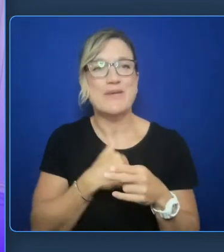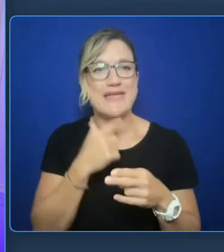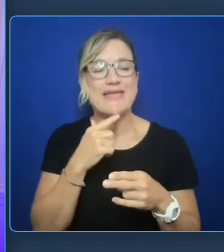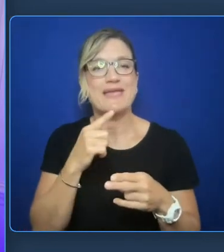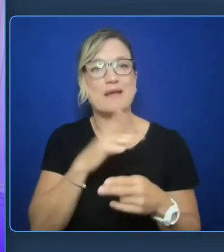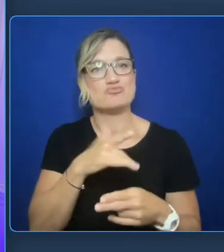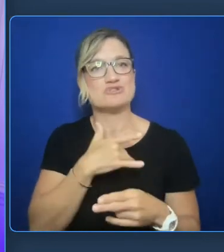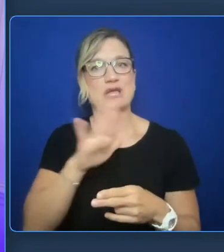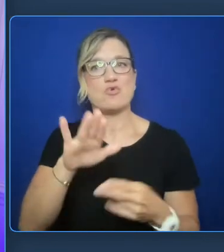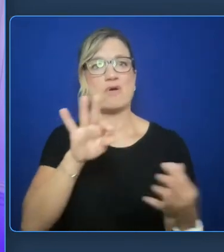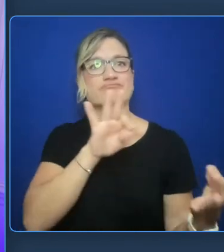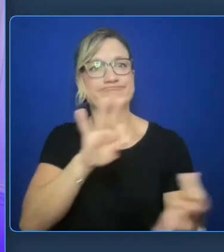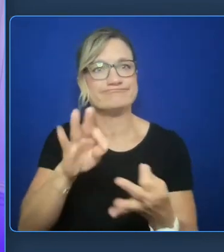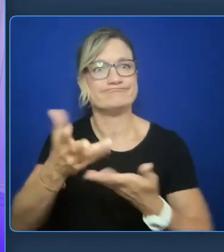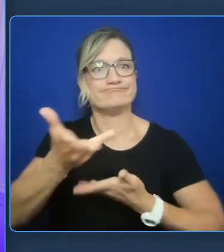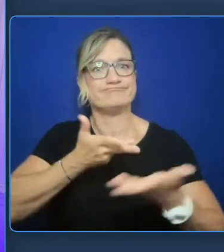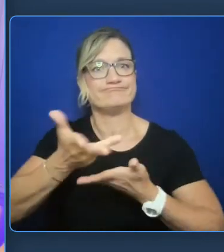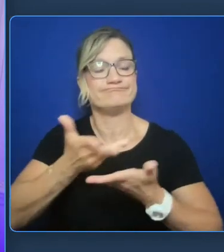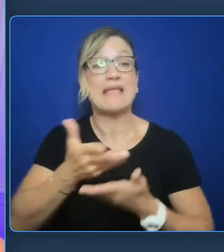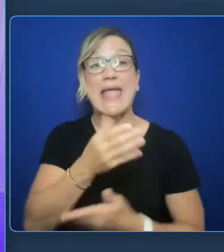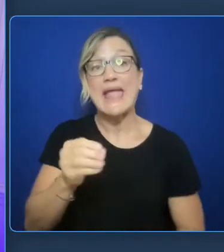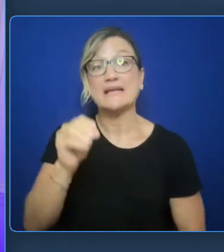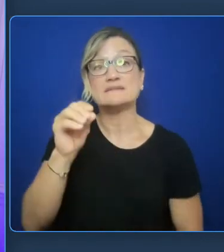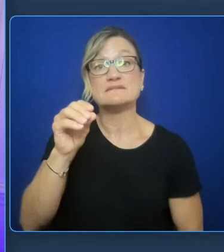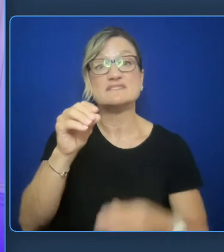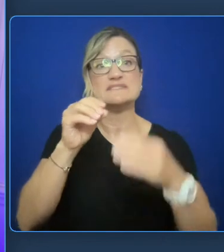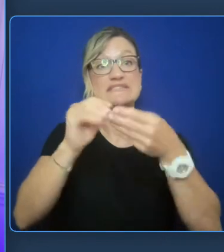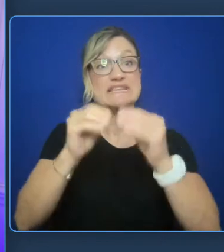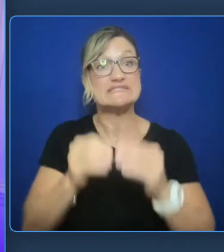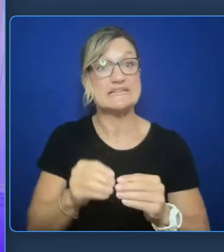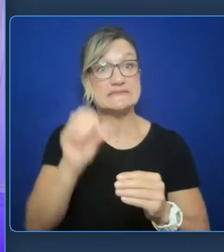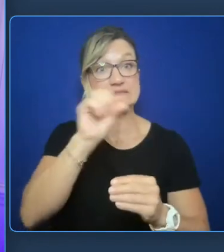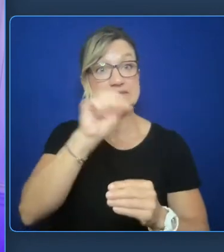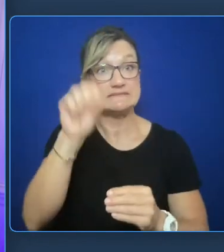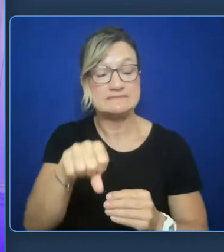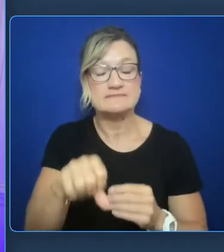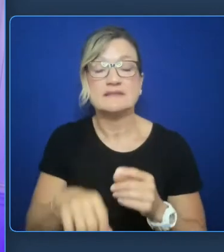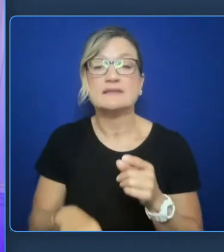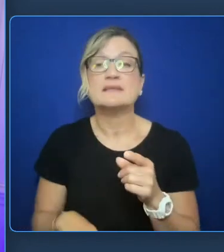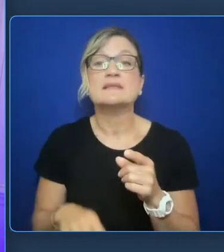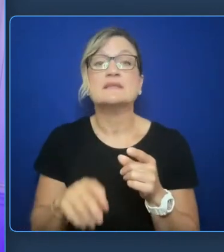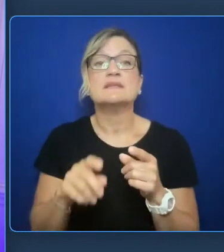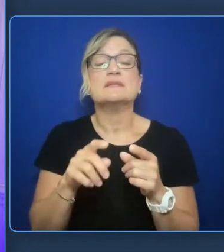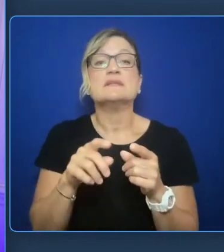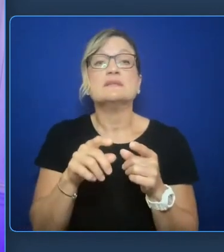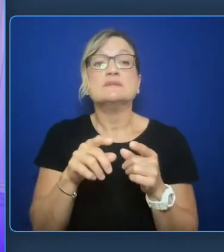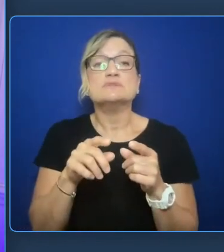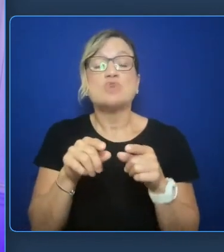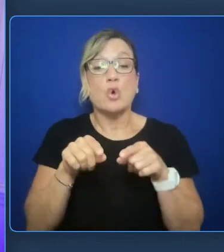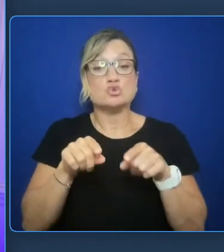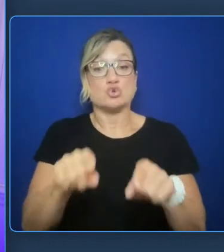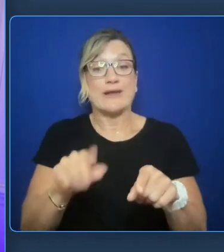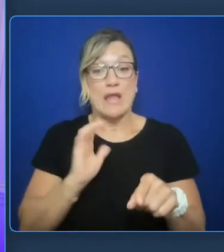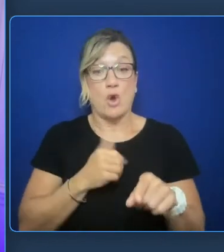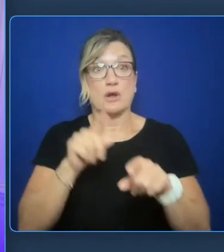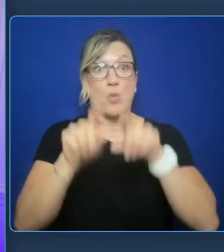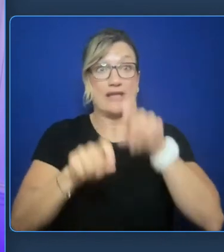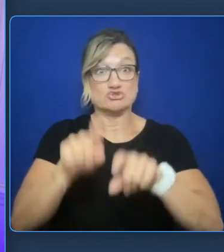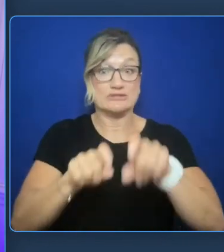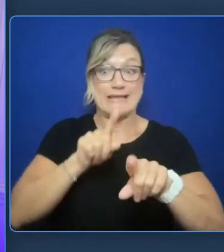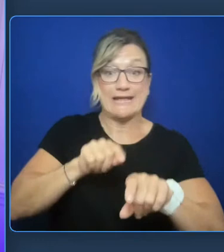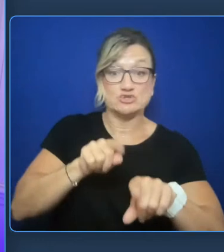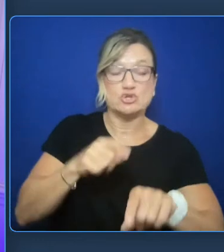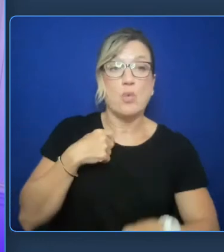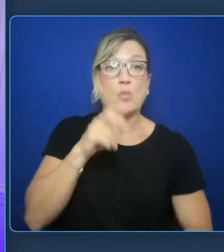And just a little bit of statistics to let you know the journey that we took through our questions today.